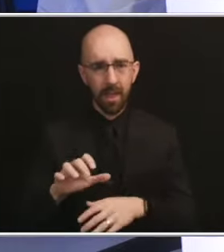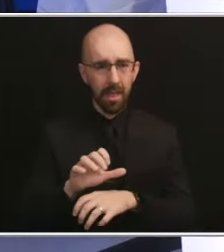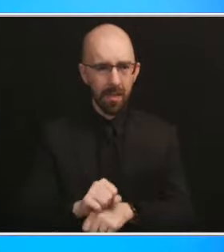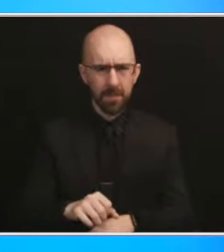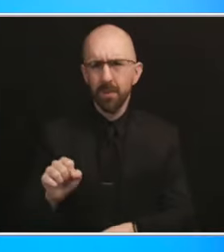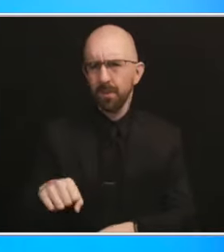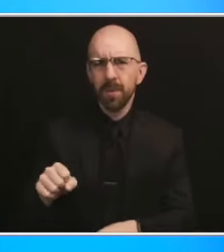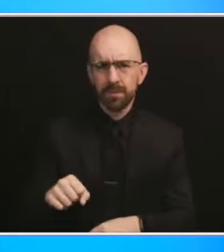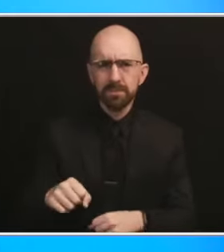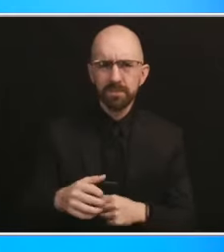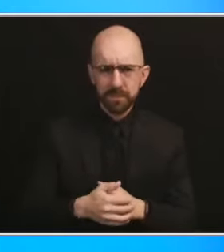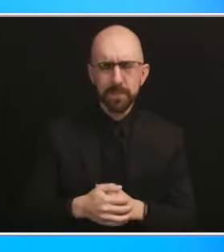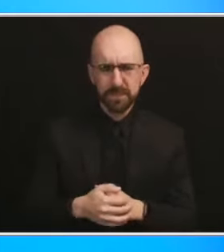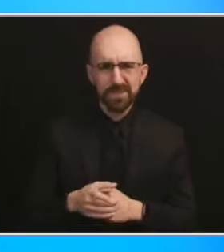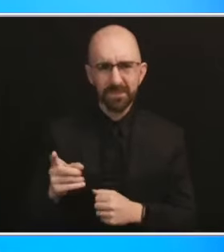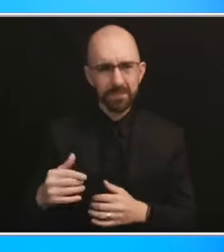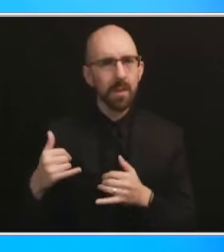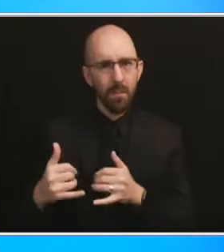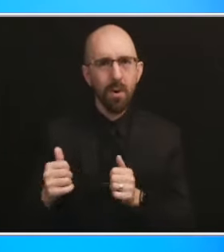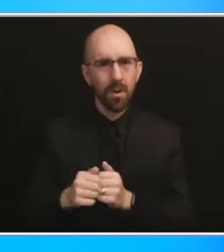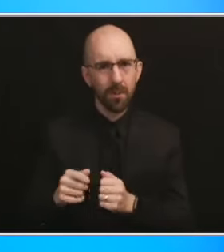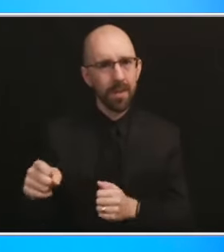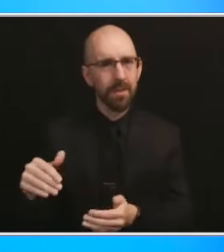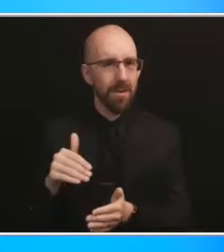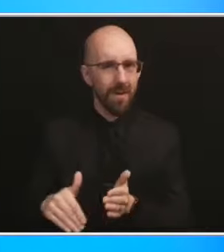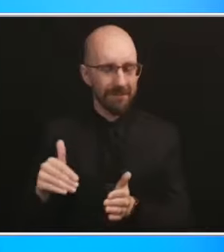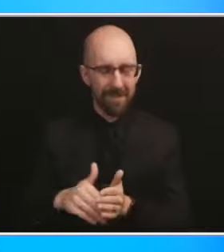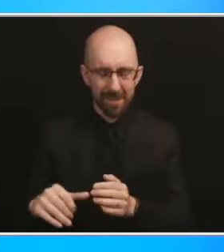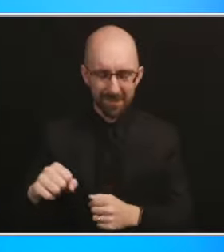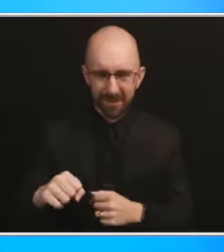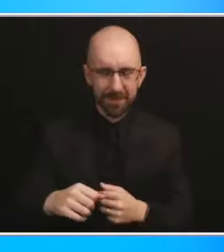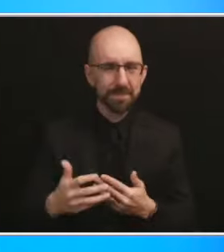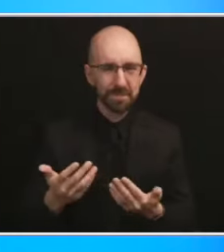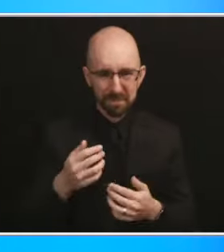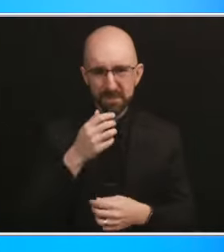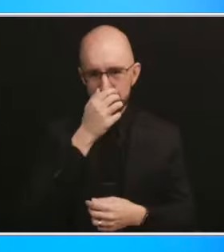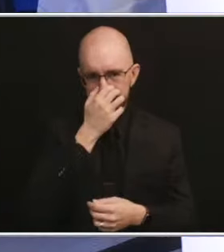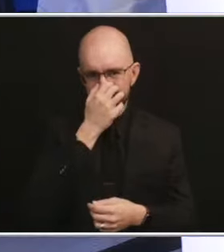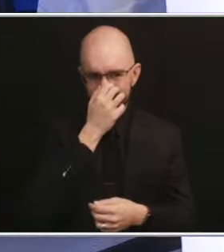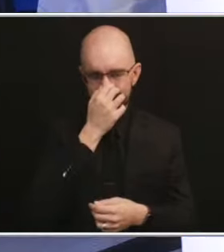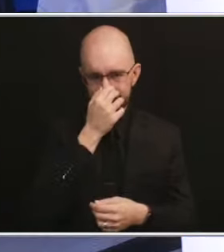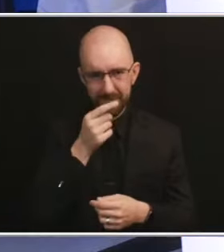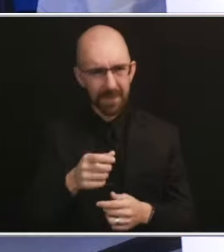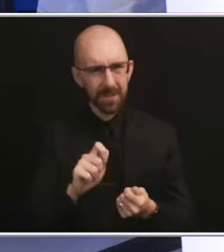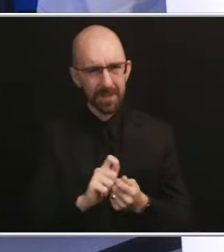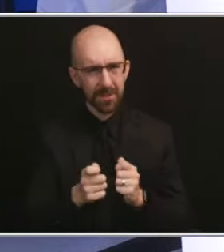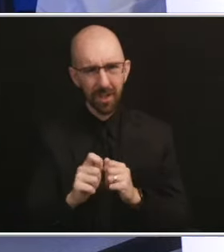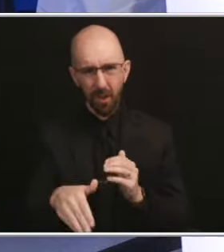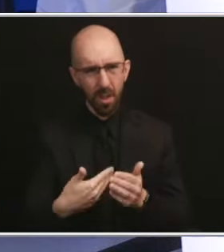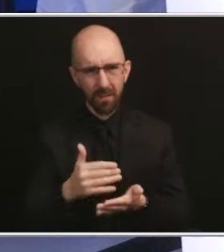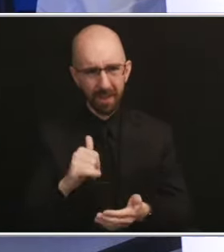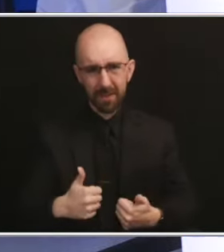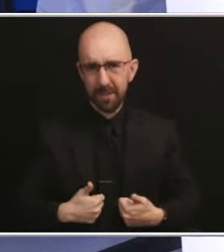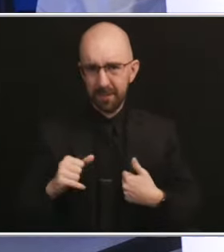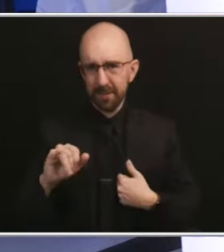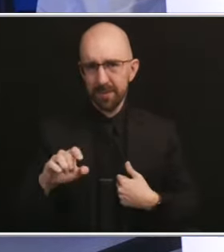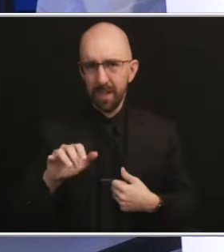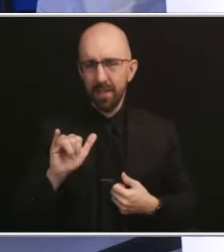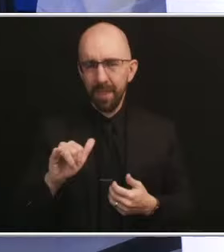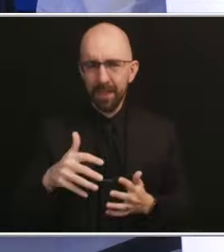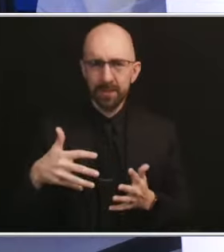was partying with a lot. All right. In my youth, yes, definitely. How did you change all that? Because that's a lifestyle that's often ingrained. You're